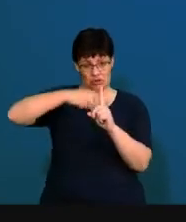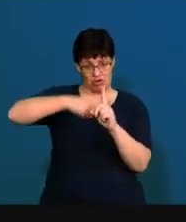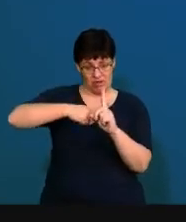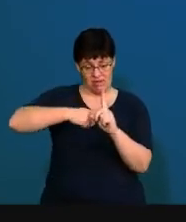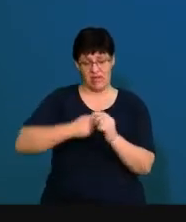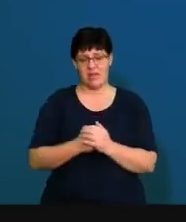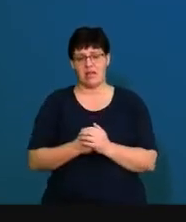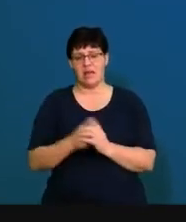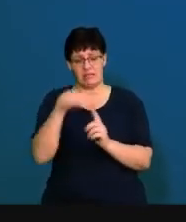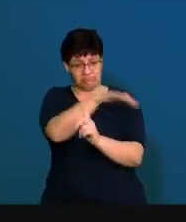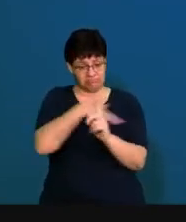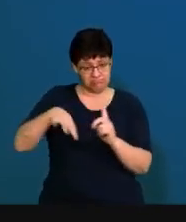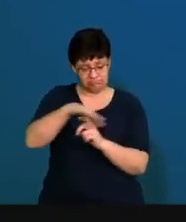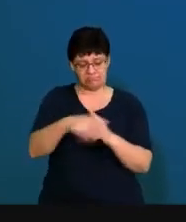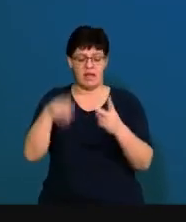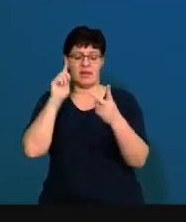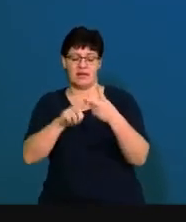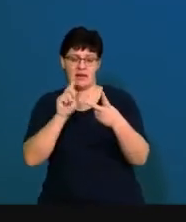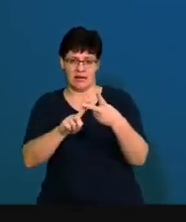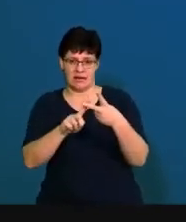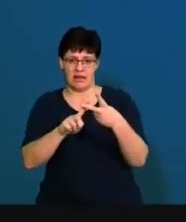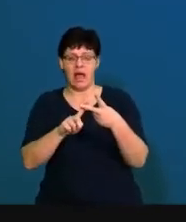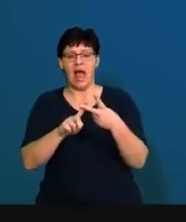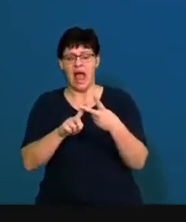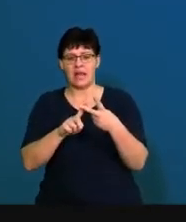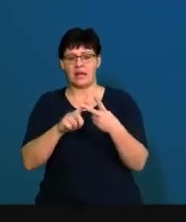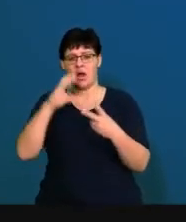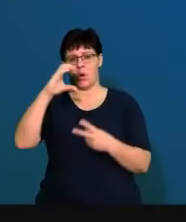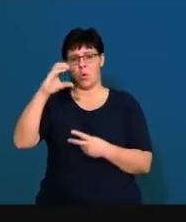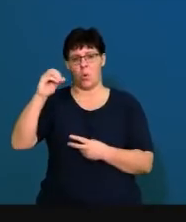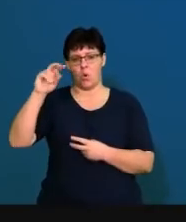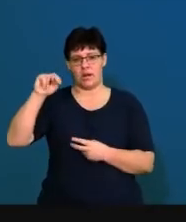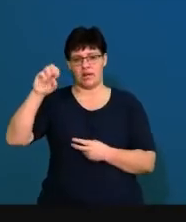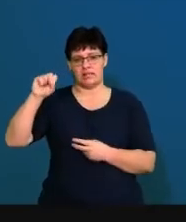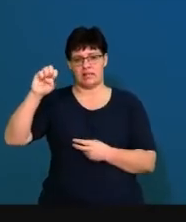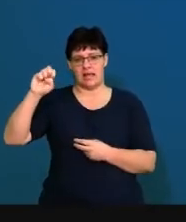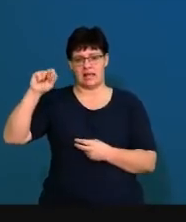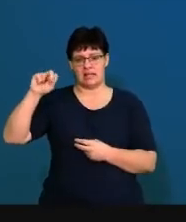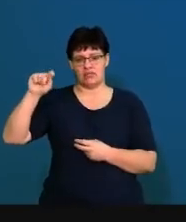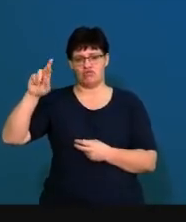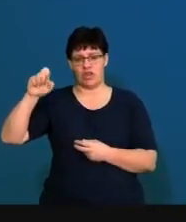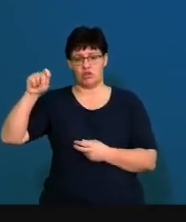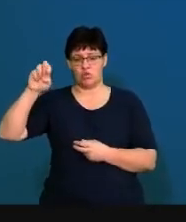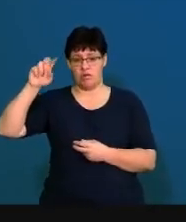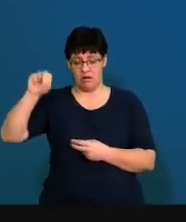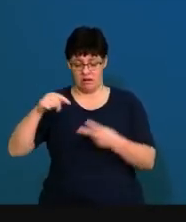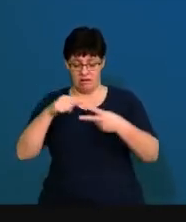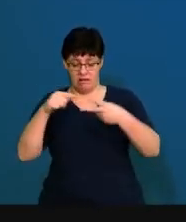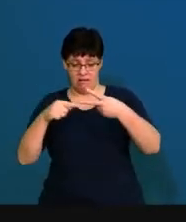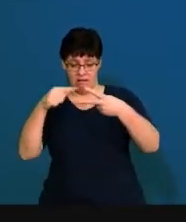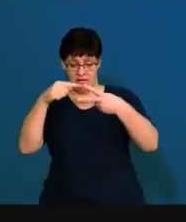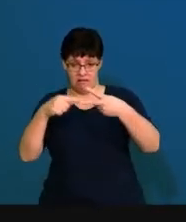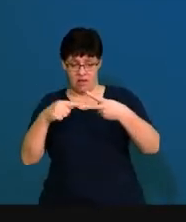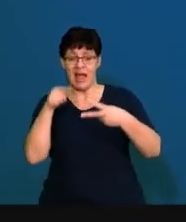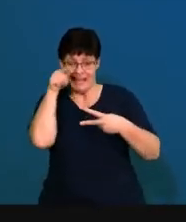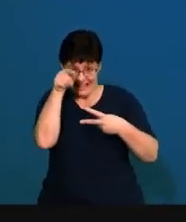temperature, okay, condition, as well as the concentration. All right. Okay, those are the two that are